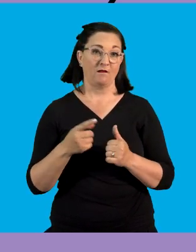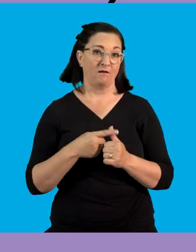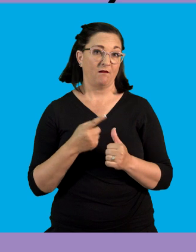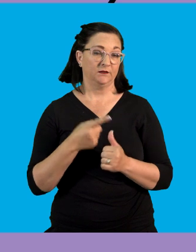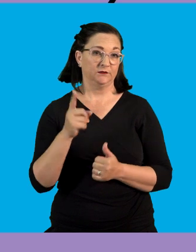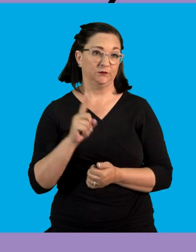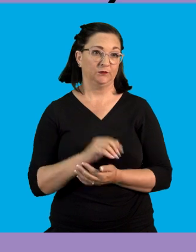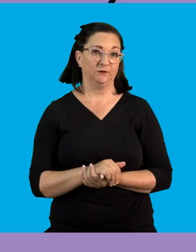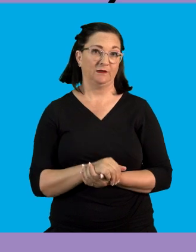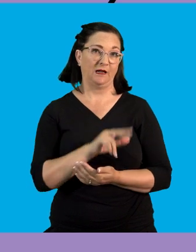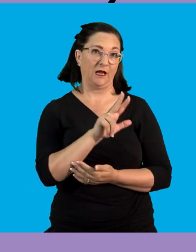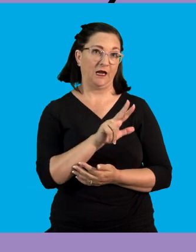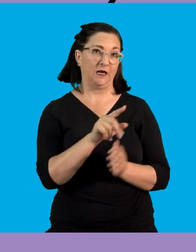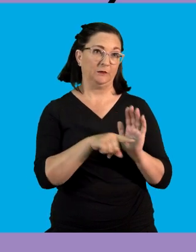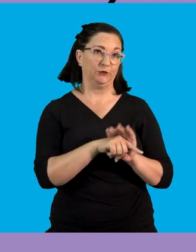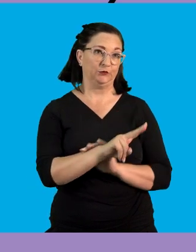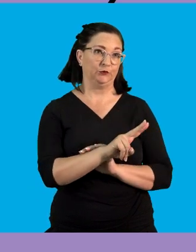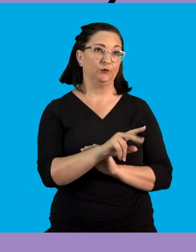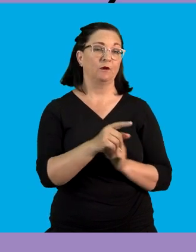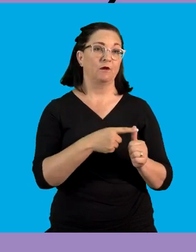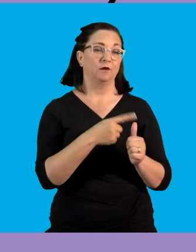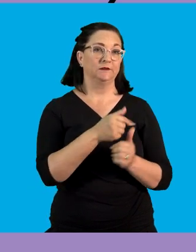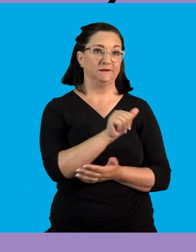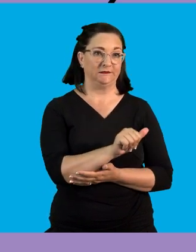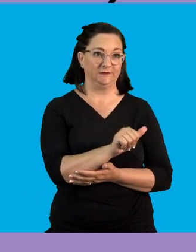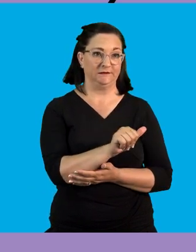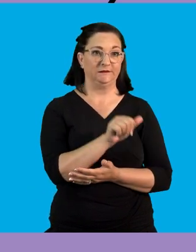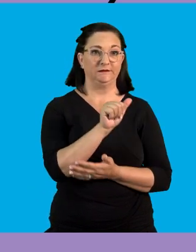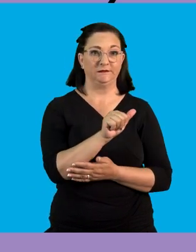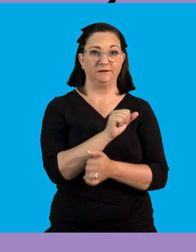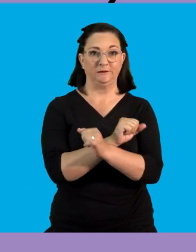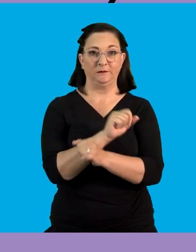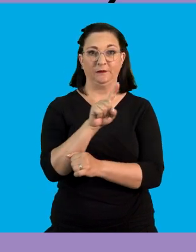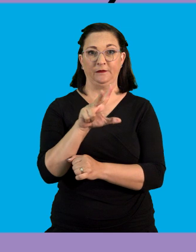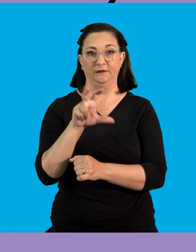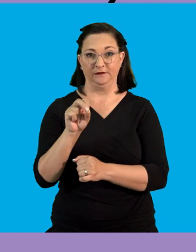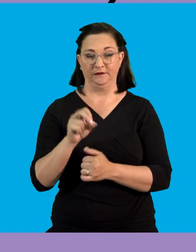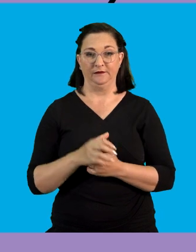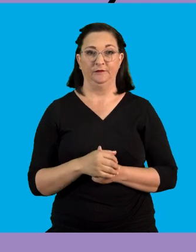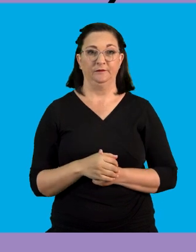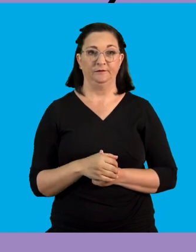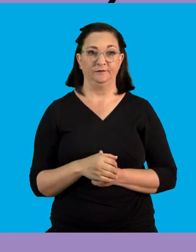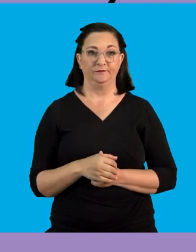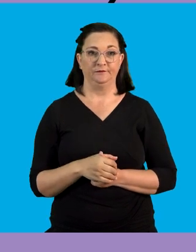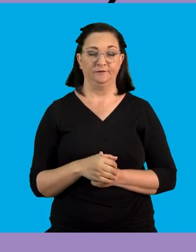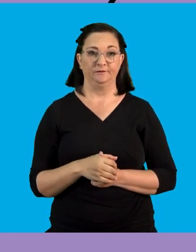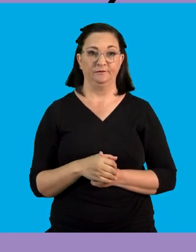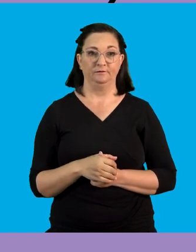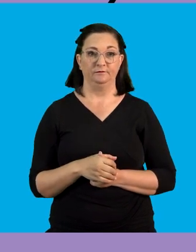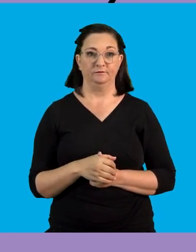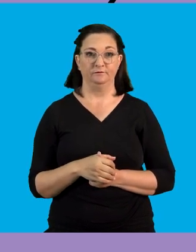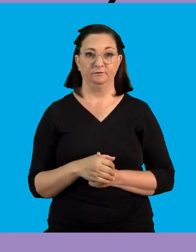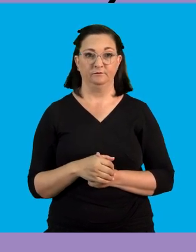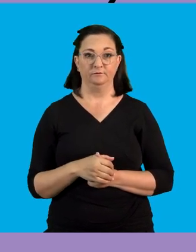it would be multiplied by 180, which gives us 8 minus 2 is 6, so it would be